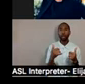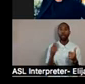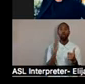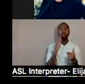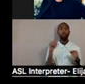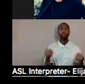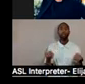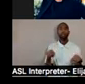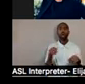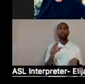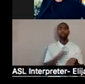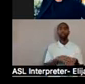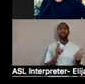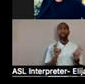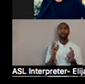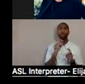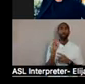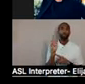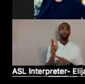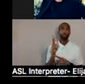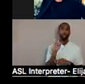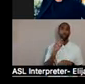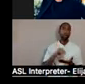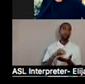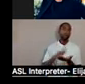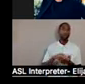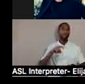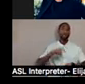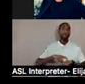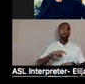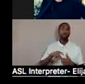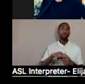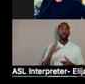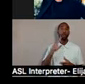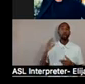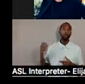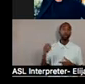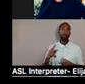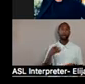about 3 minutes. I'm going to put the timer up and we'll bring us back after this.